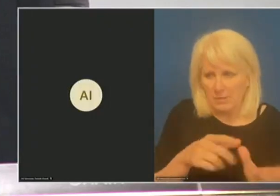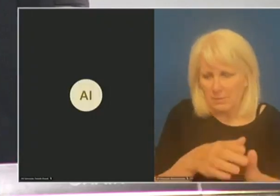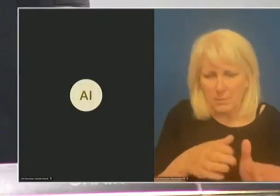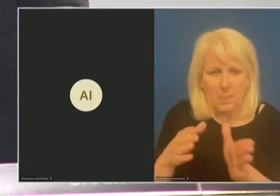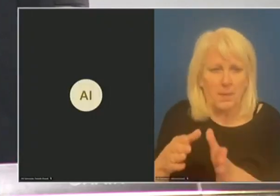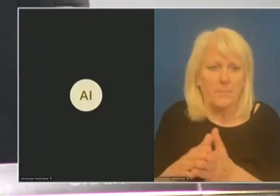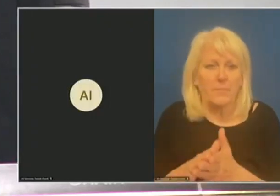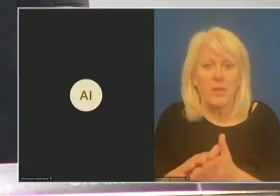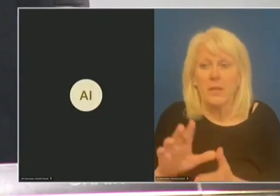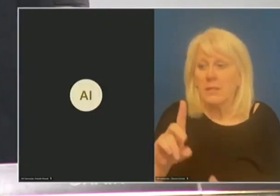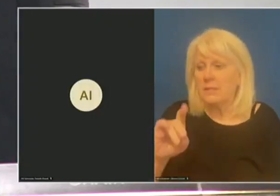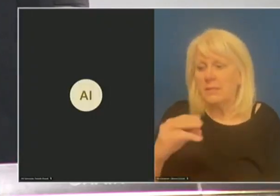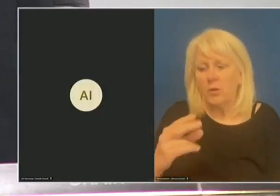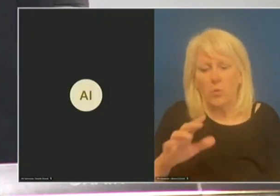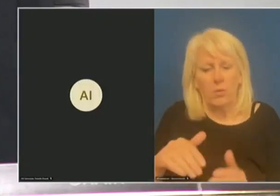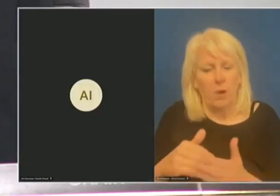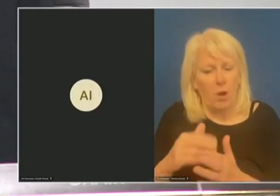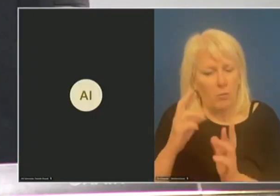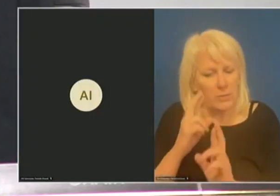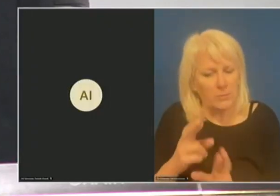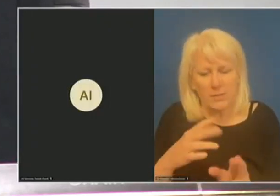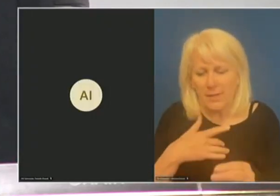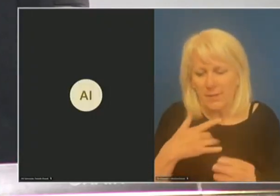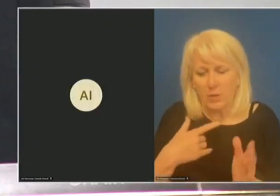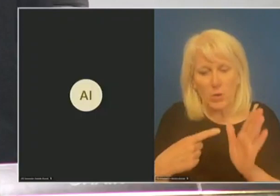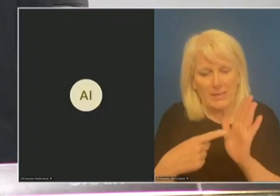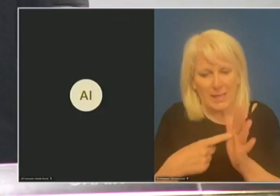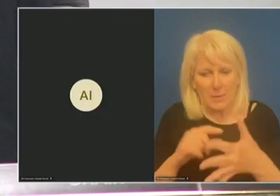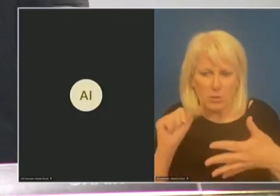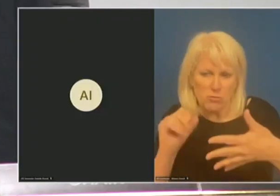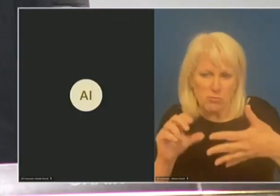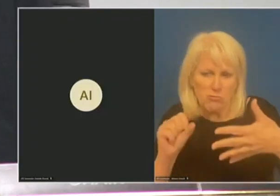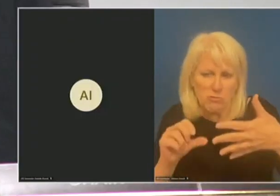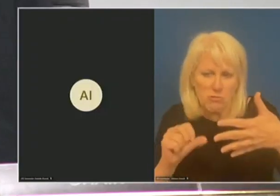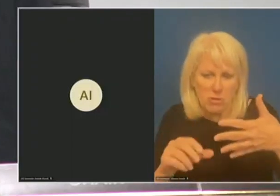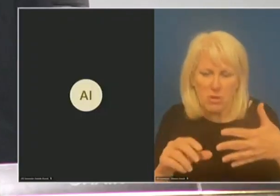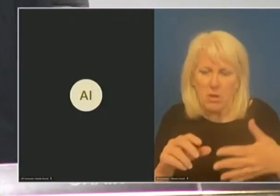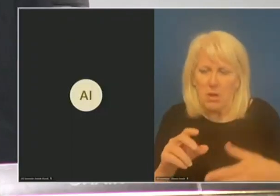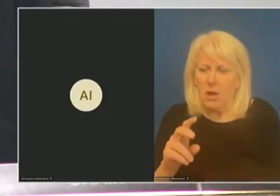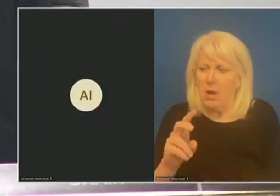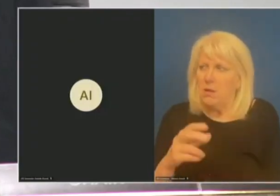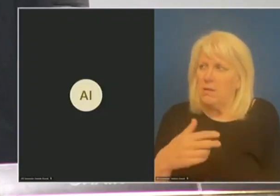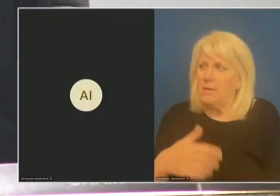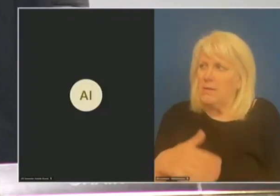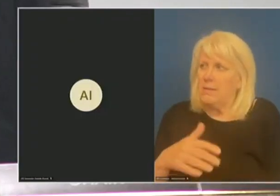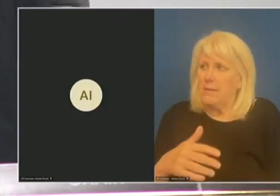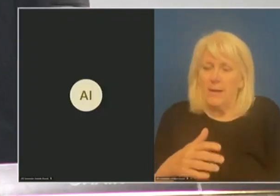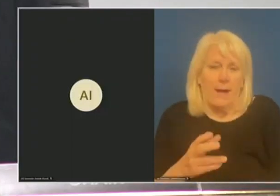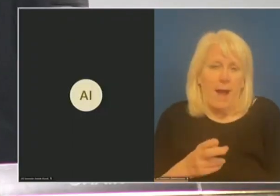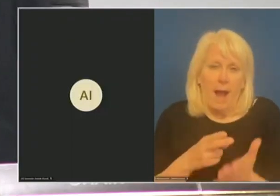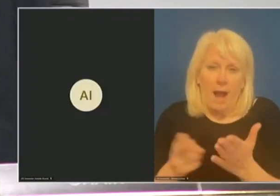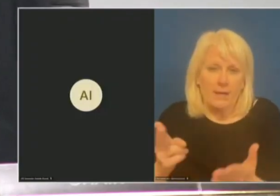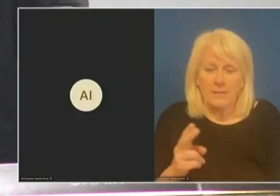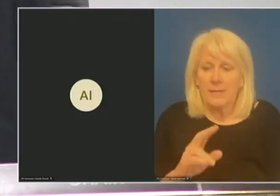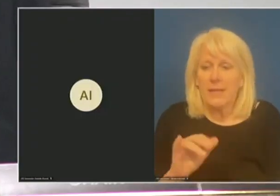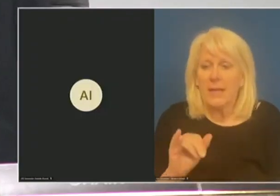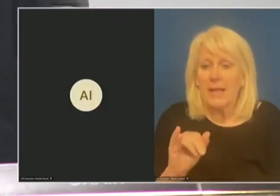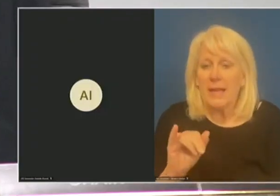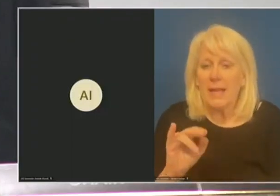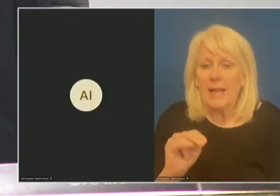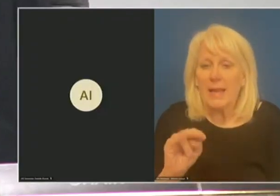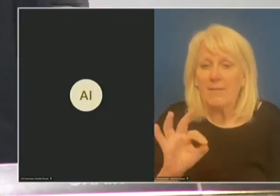Deal, with all due respect, I feel that the examples that you have put forward are very, frankly, inflammatory.